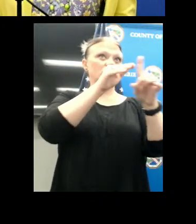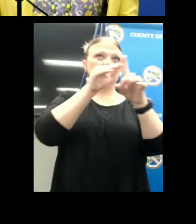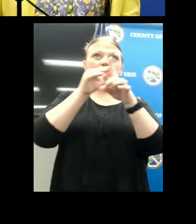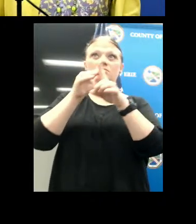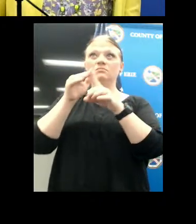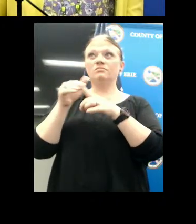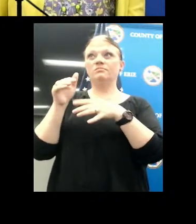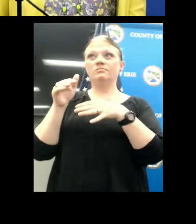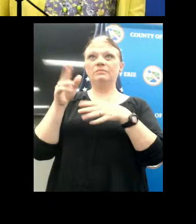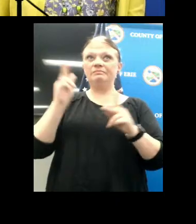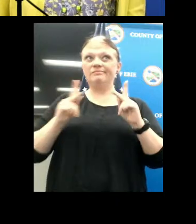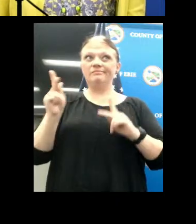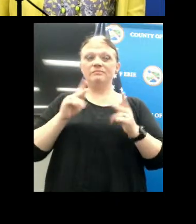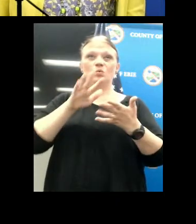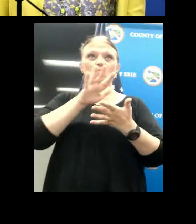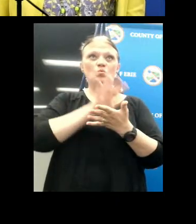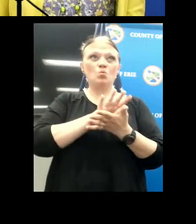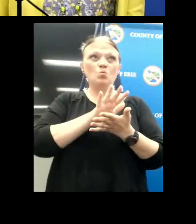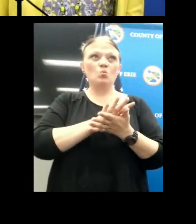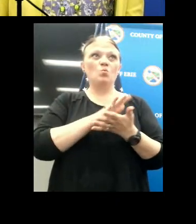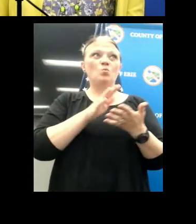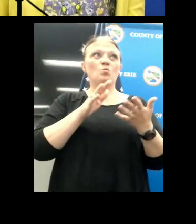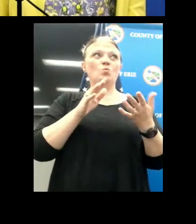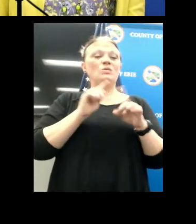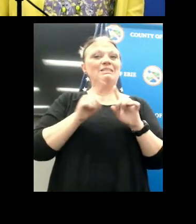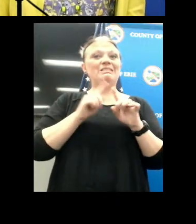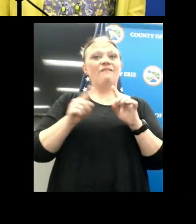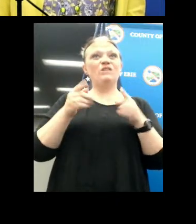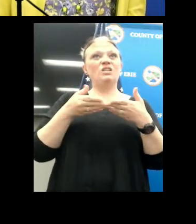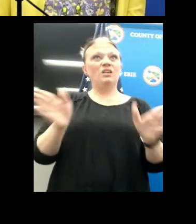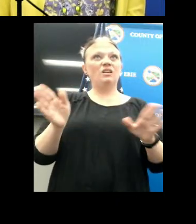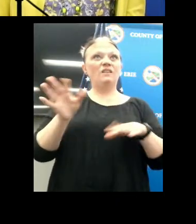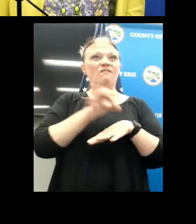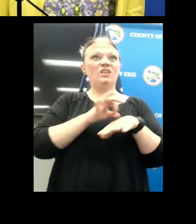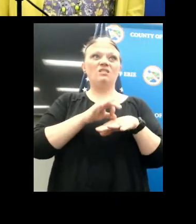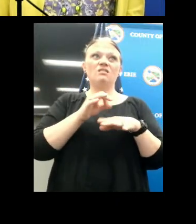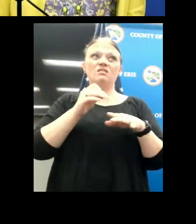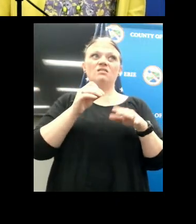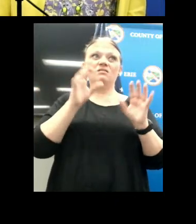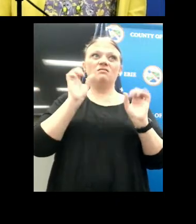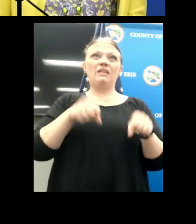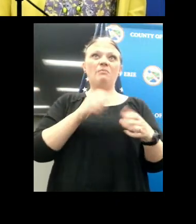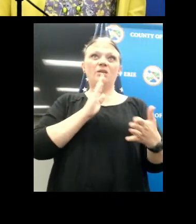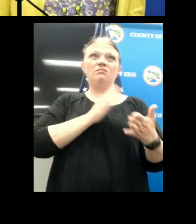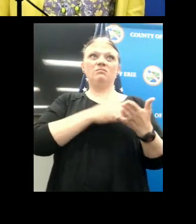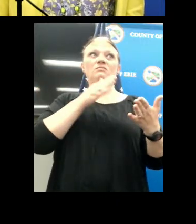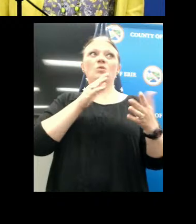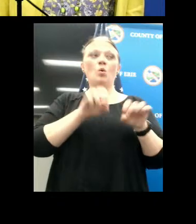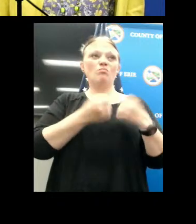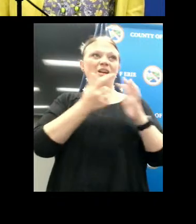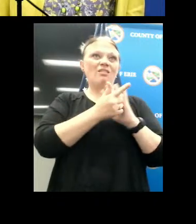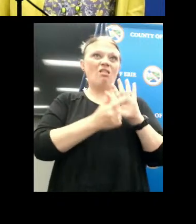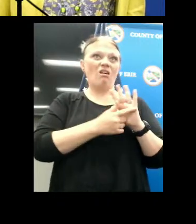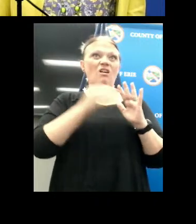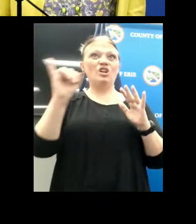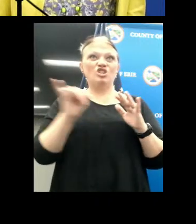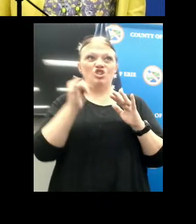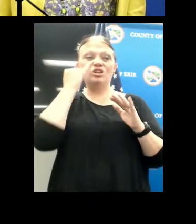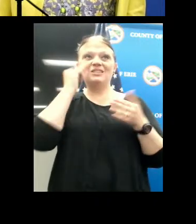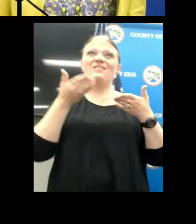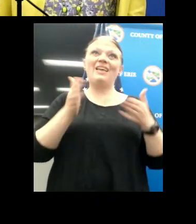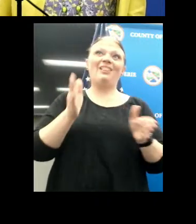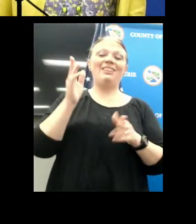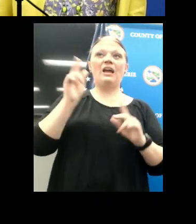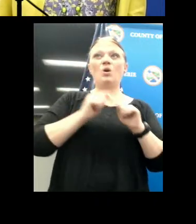remind locales that schools and municipal fields could be in violation of their insurance if they allow teams to